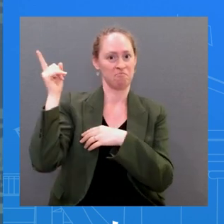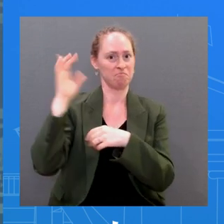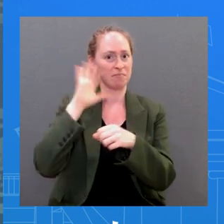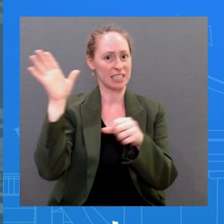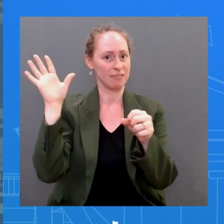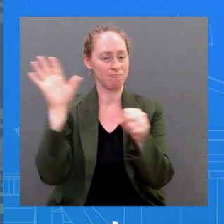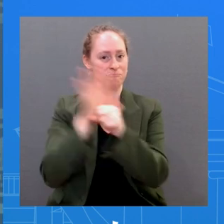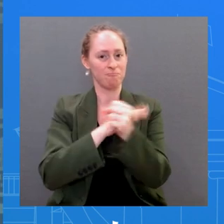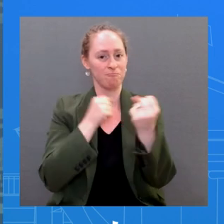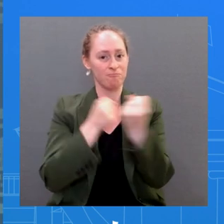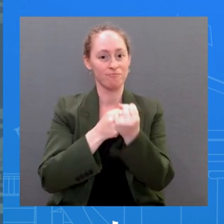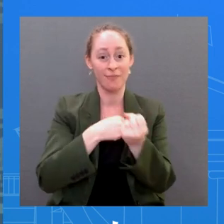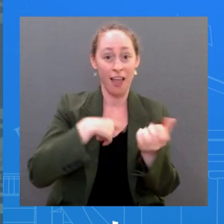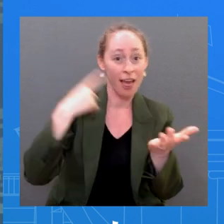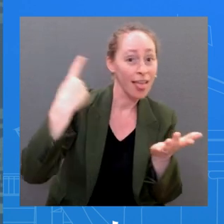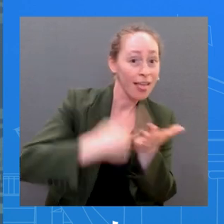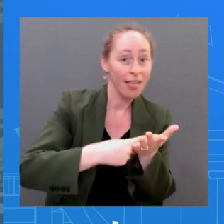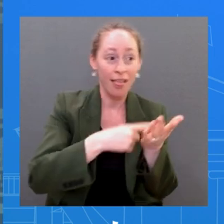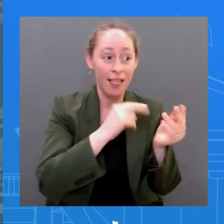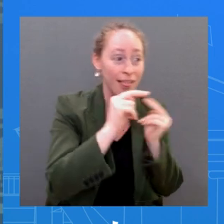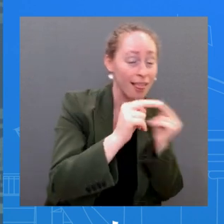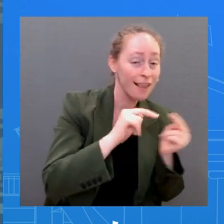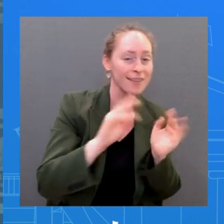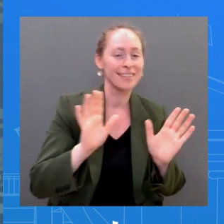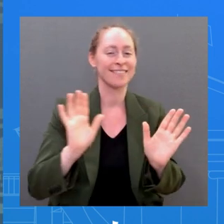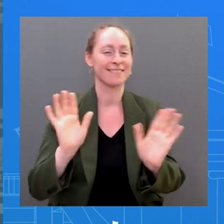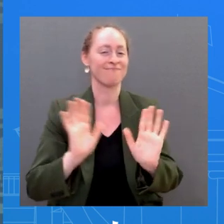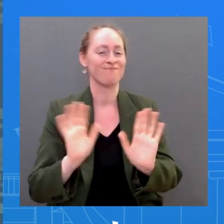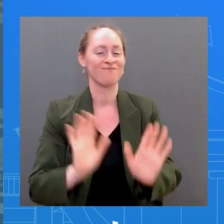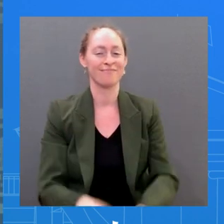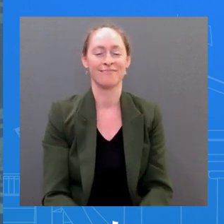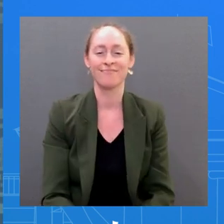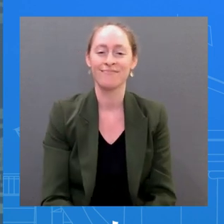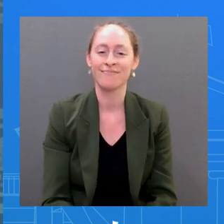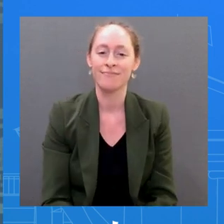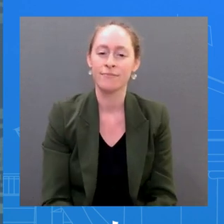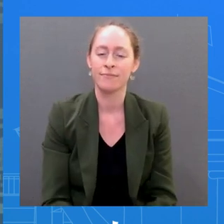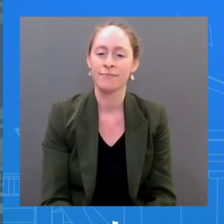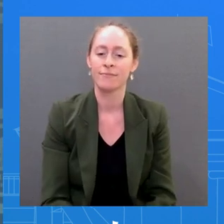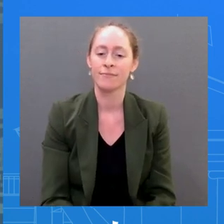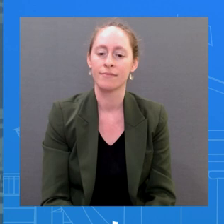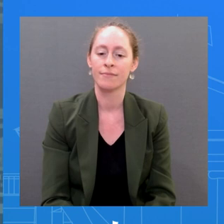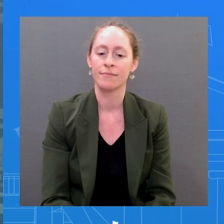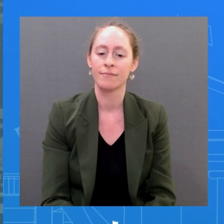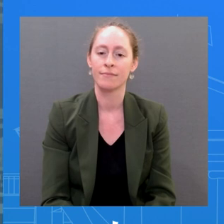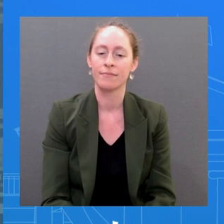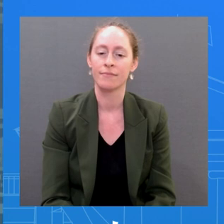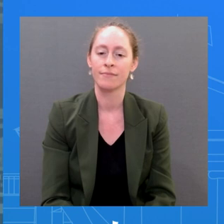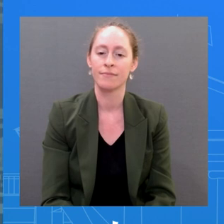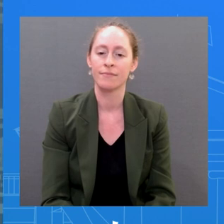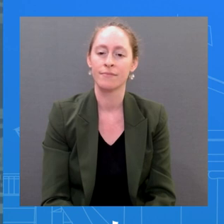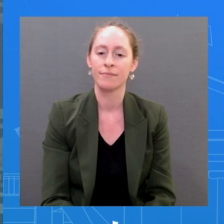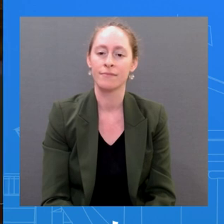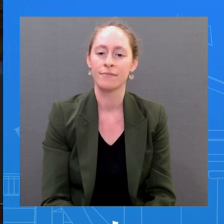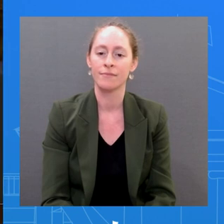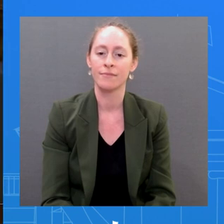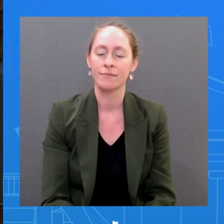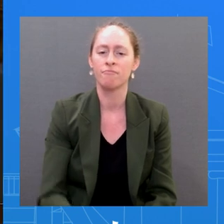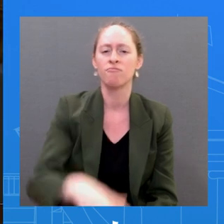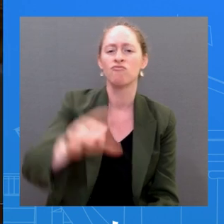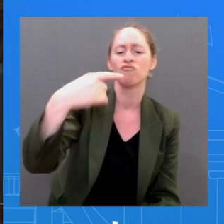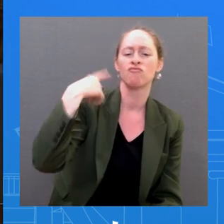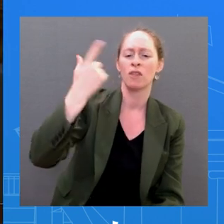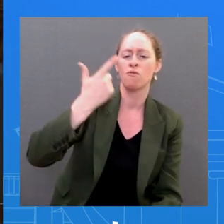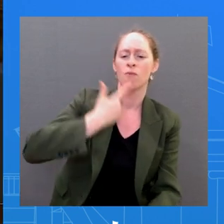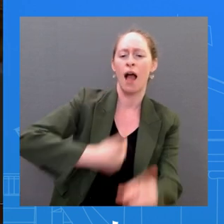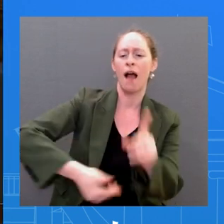plan, and we're going to let them figure that out. Can I just ask one quick one on red flag laws? Does the president prefer a federal red